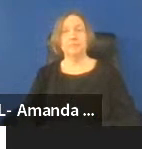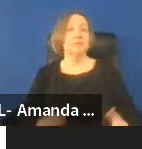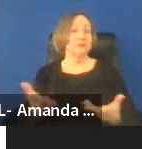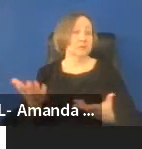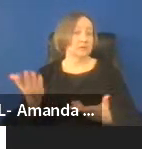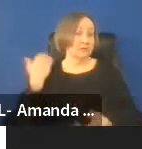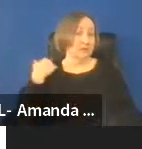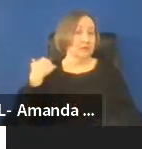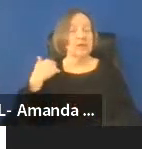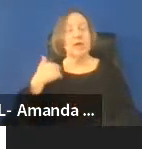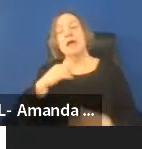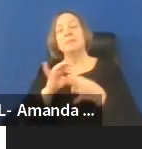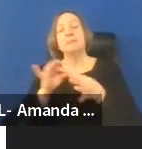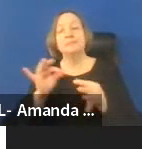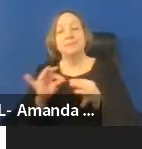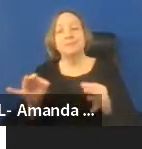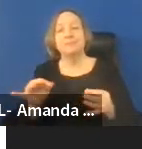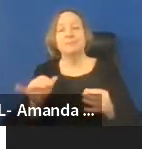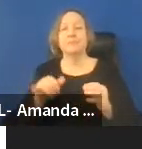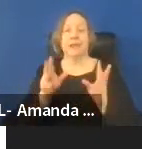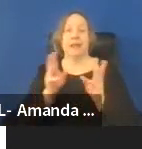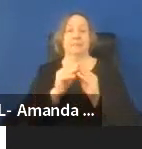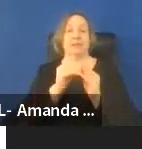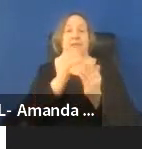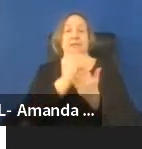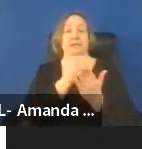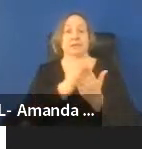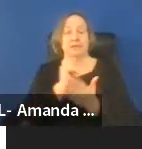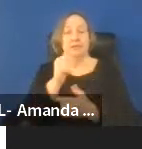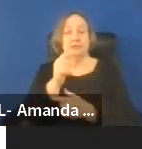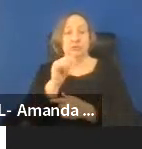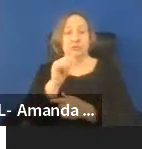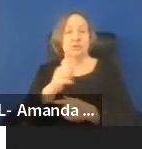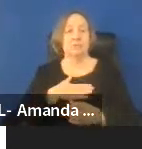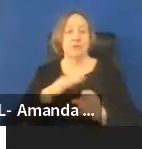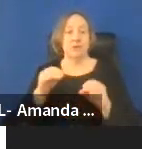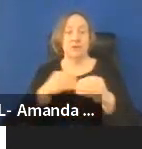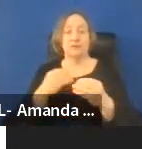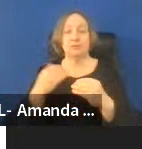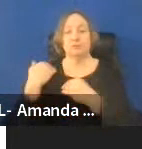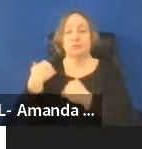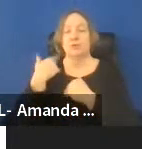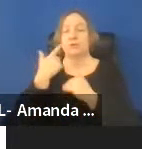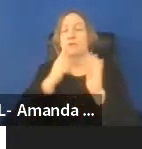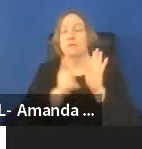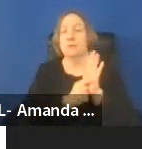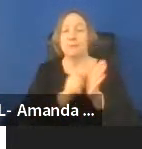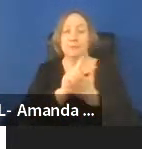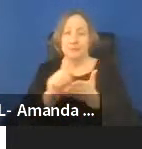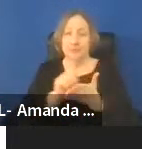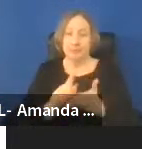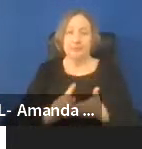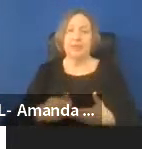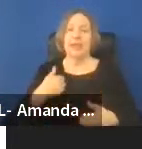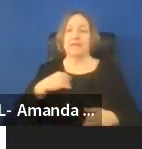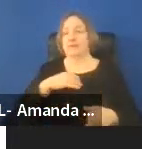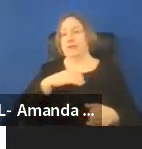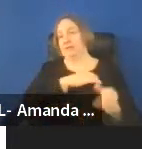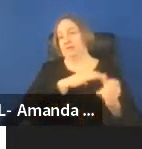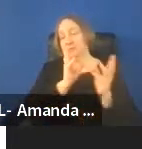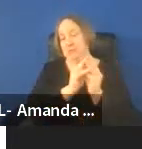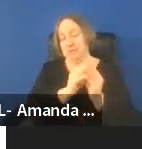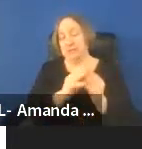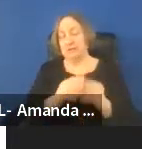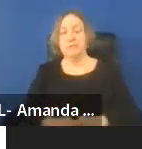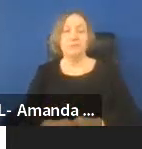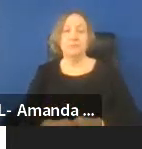Earlier, I mentioned the meeting agenda, which my office is responsible for publishing each week. There is a council meeting.